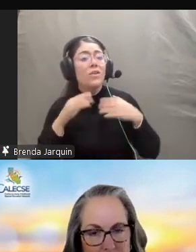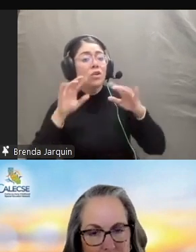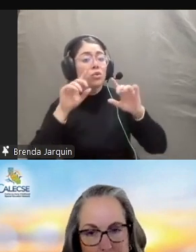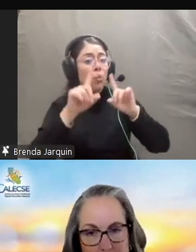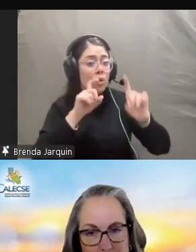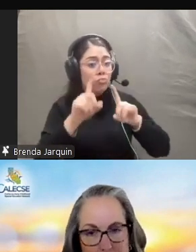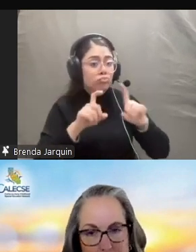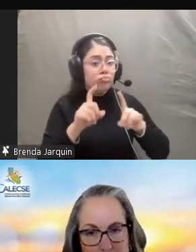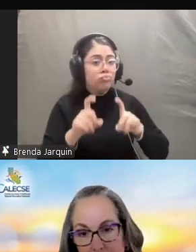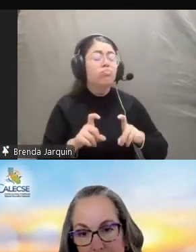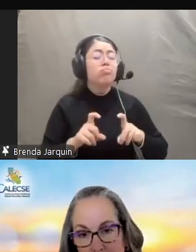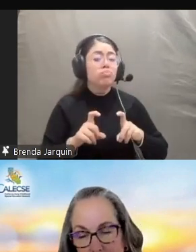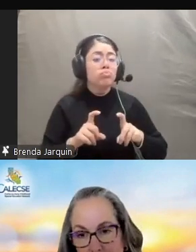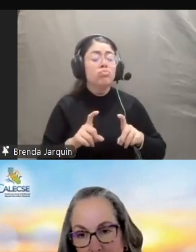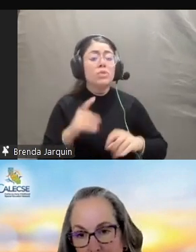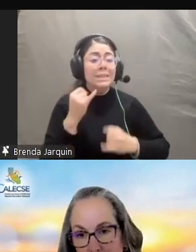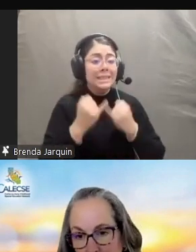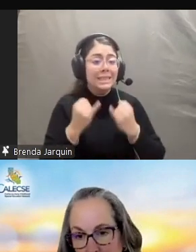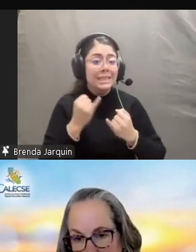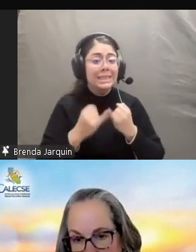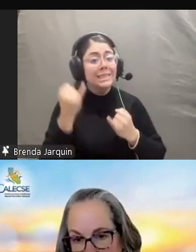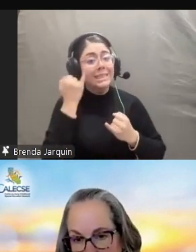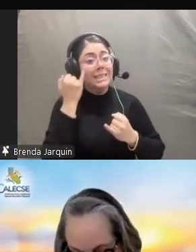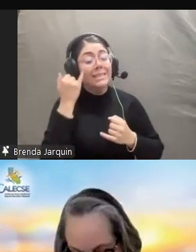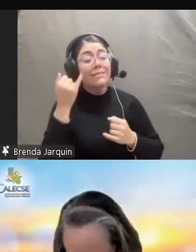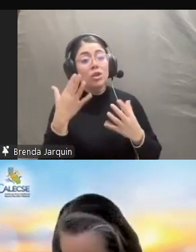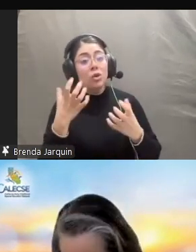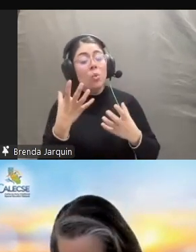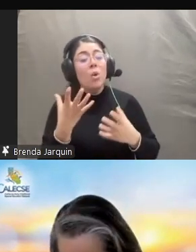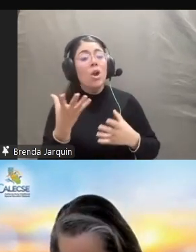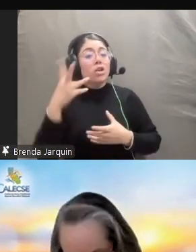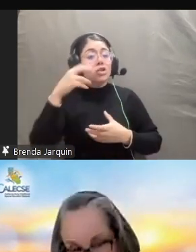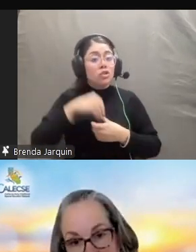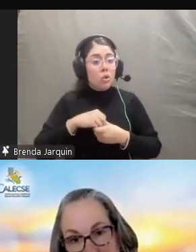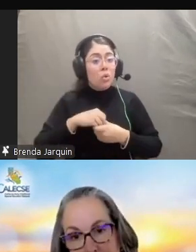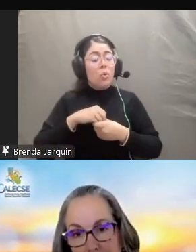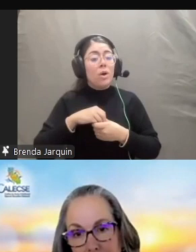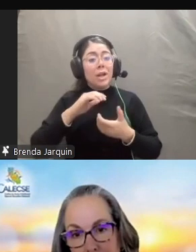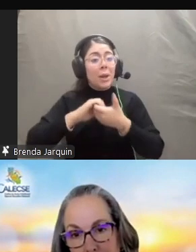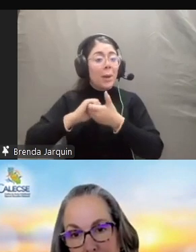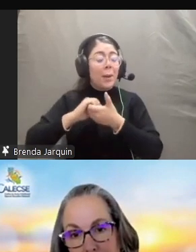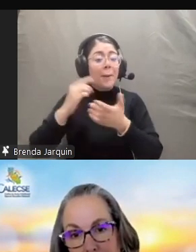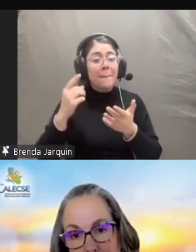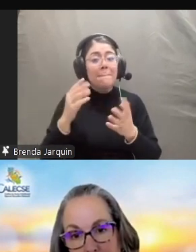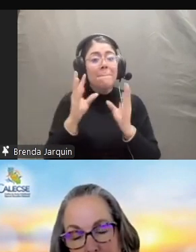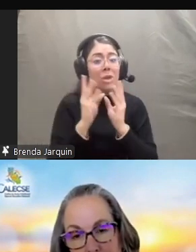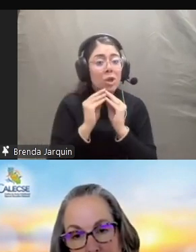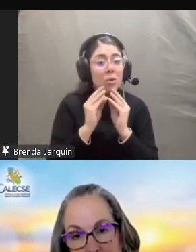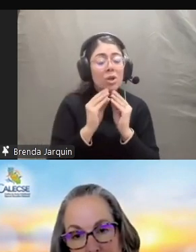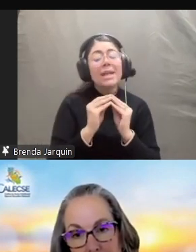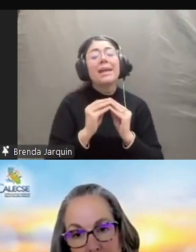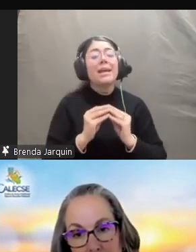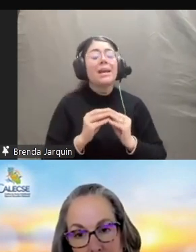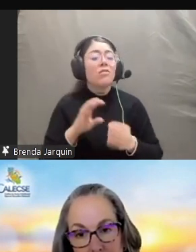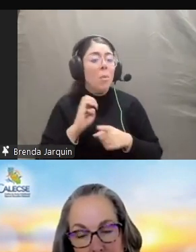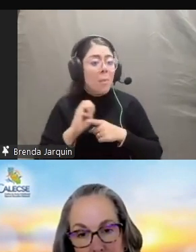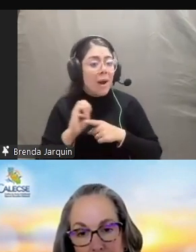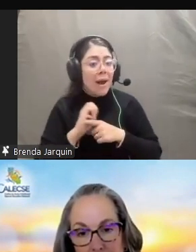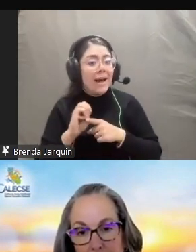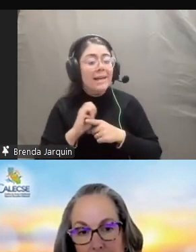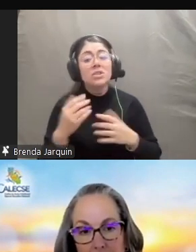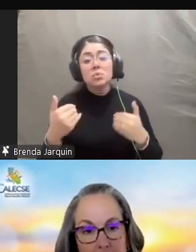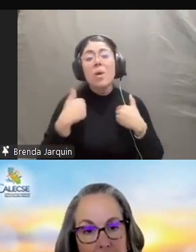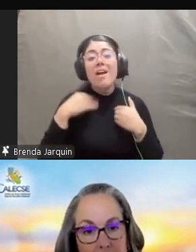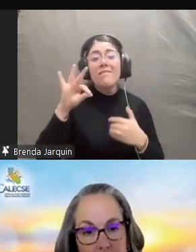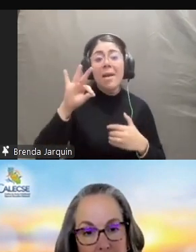well. Again, if you want to join a community of practice, if you want to see more information about our social media, we are on Facebook and